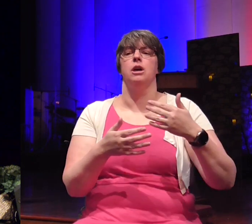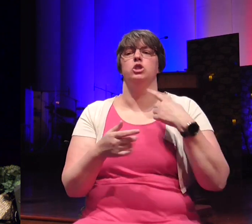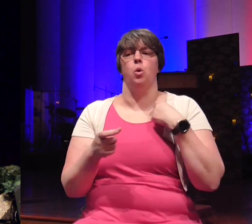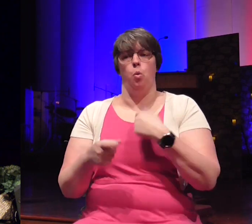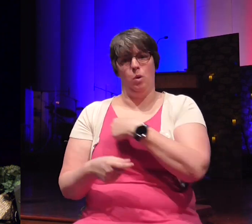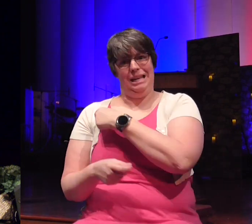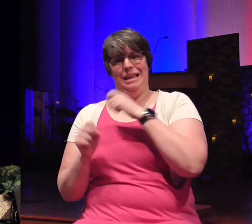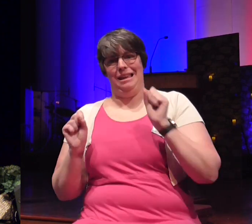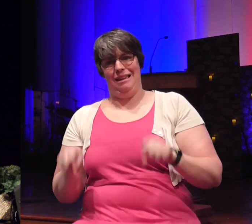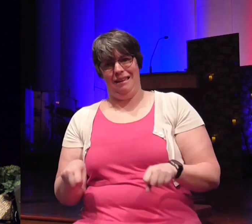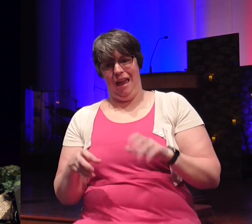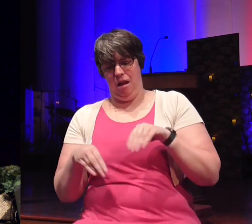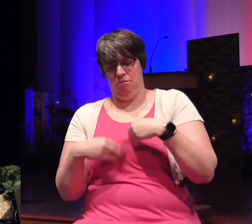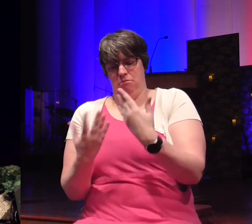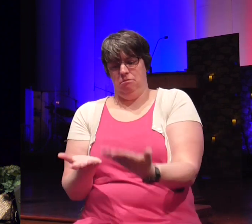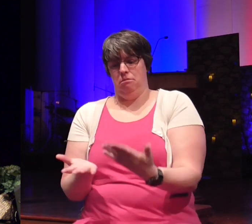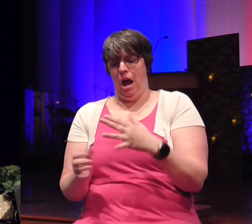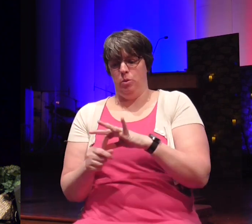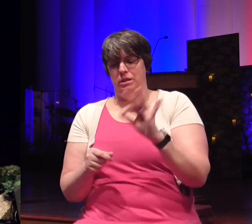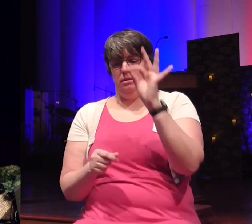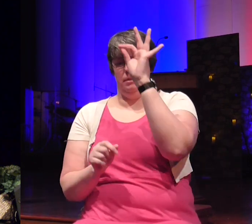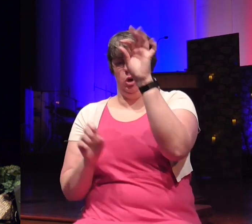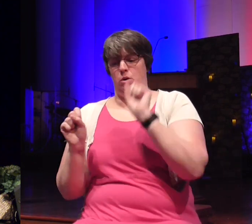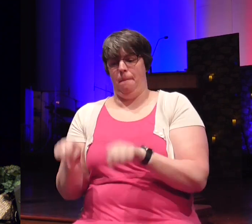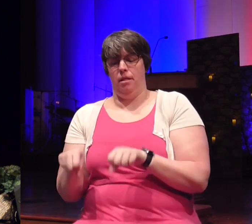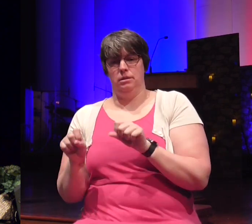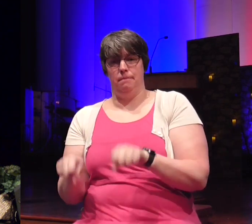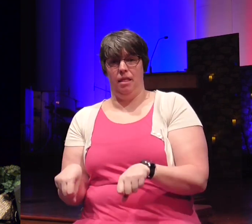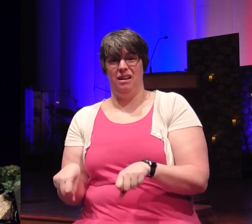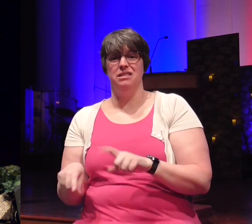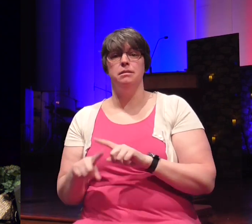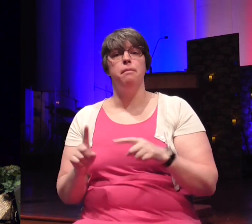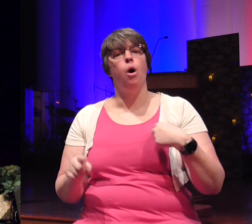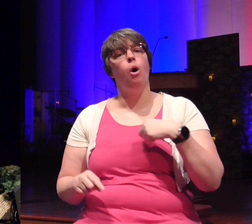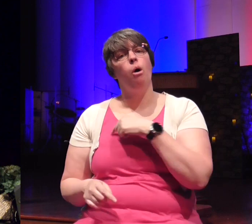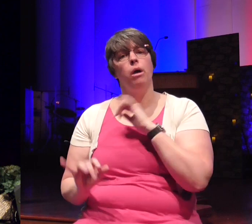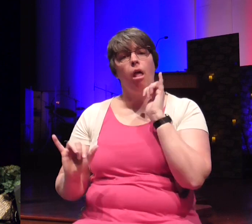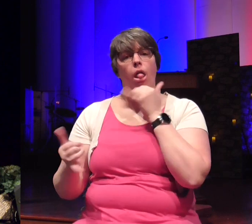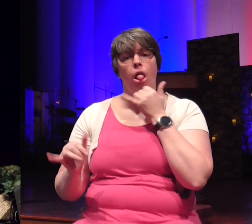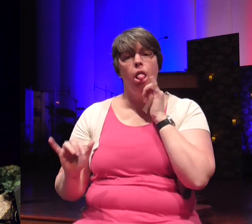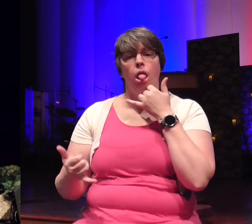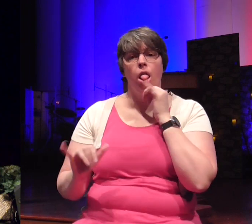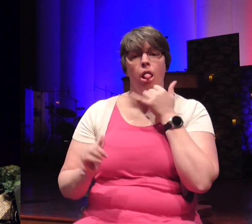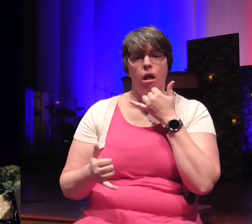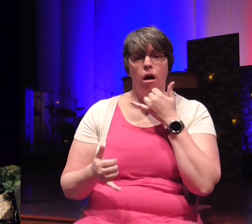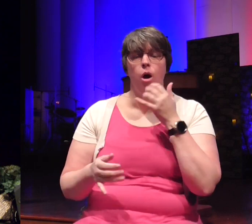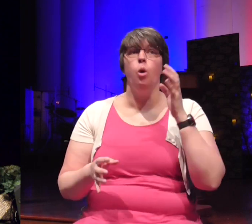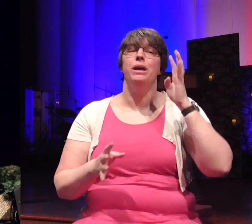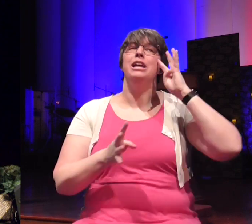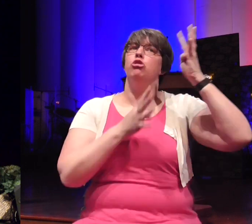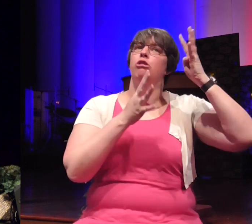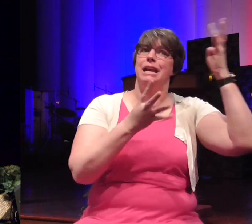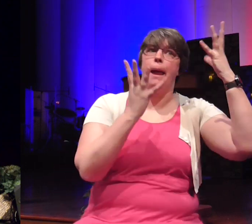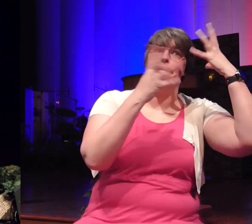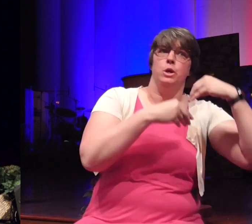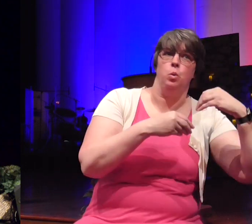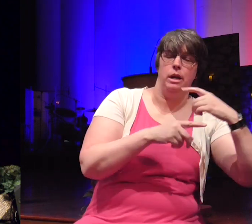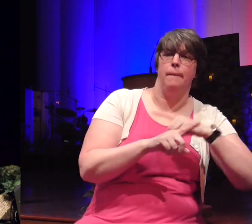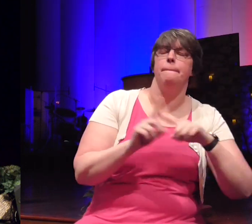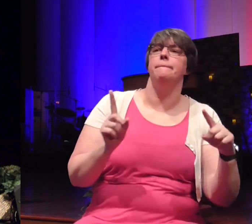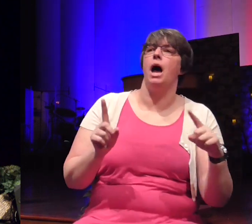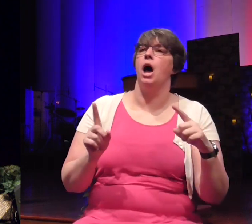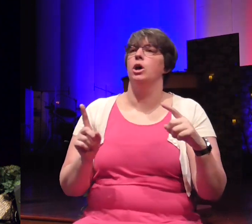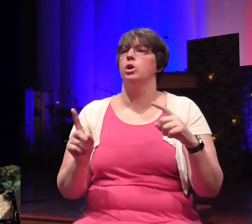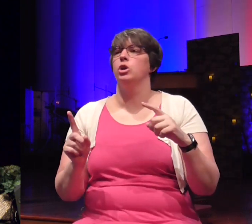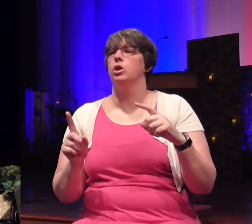possibilities. And yet we misuse this ability, and we create a lot of beauty, but we also see what's going on in the